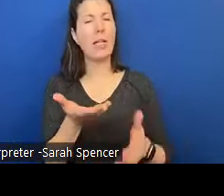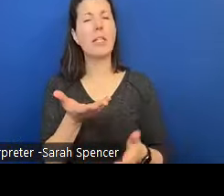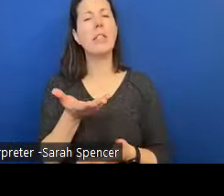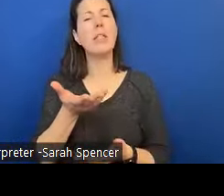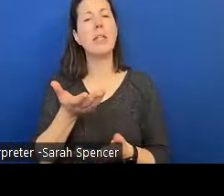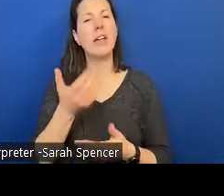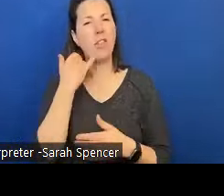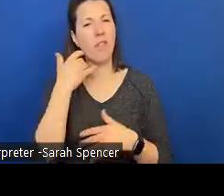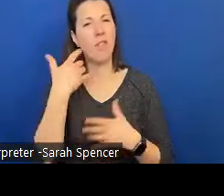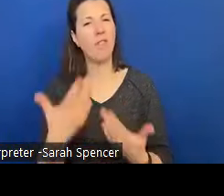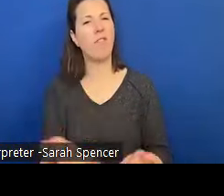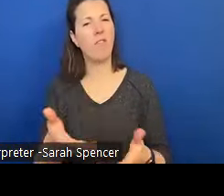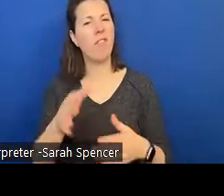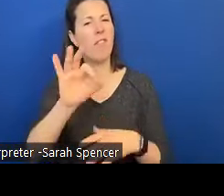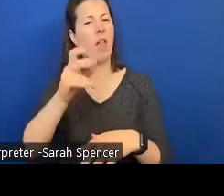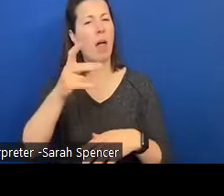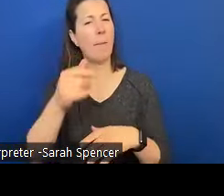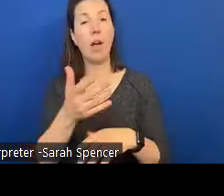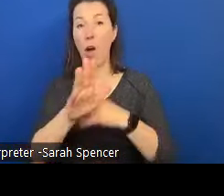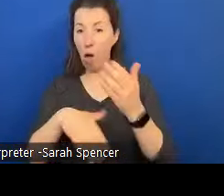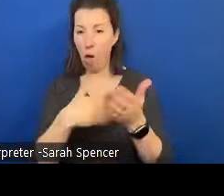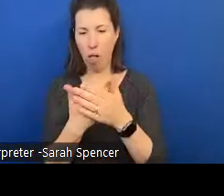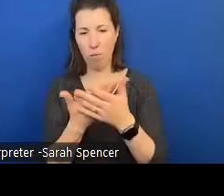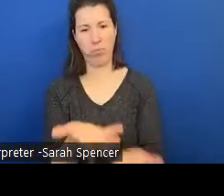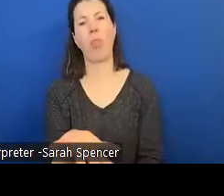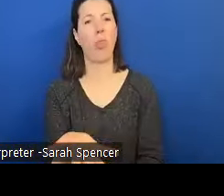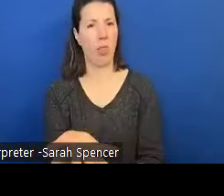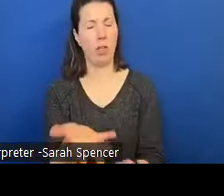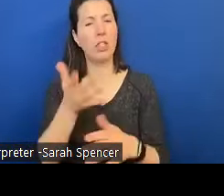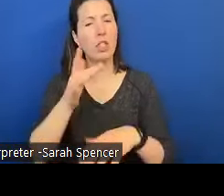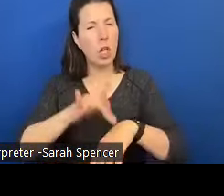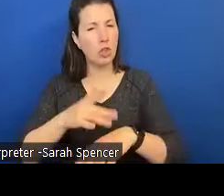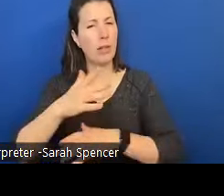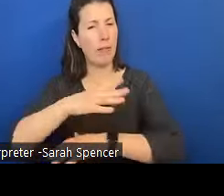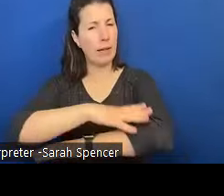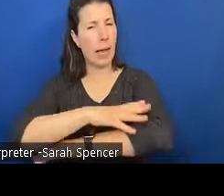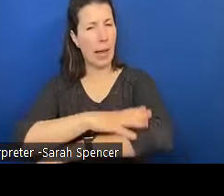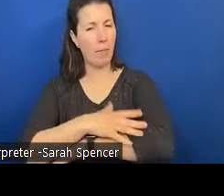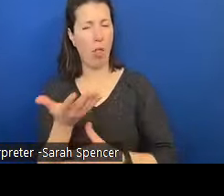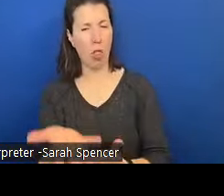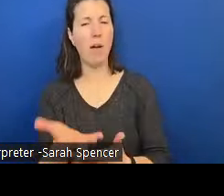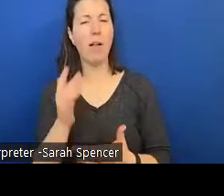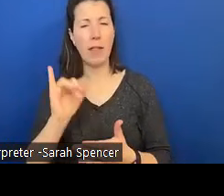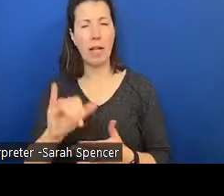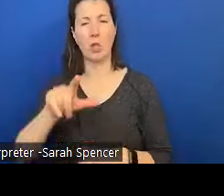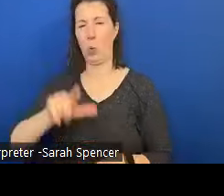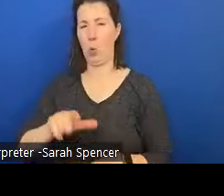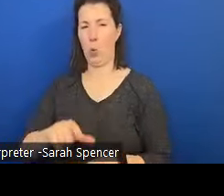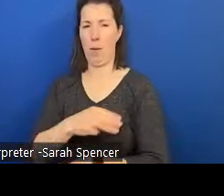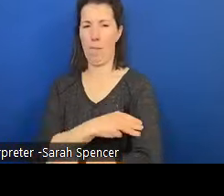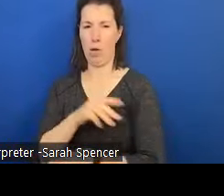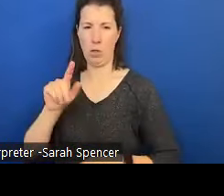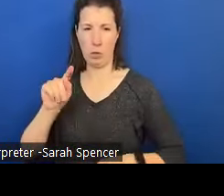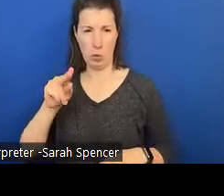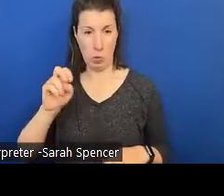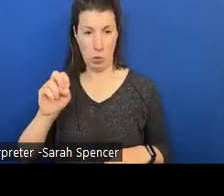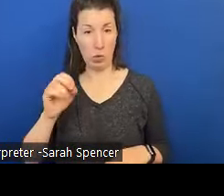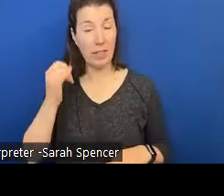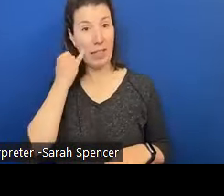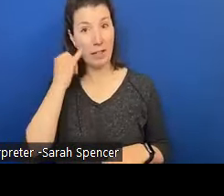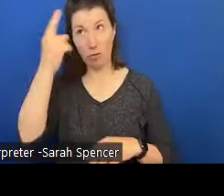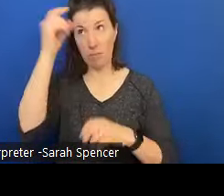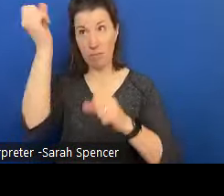floppy, that's low muscle tone. If you imagine that you're squeezing like a fist, that's high muscle tone.